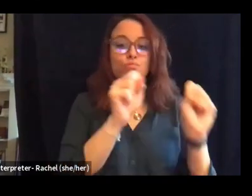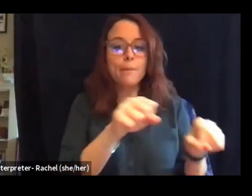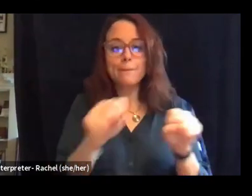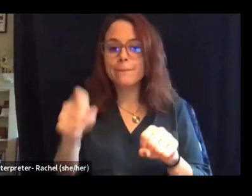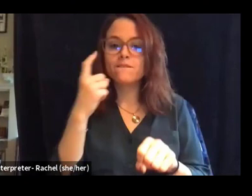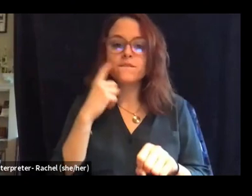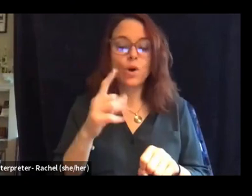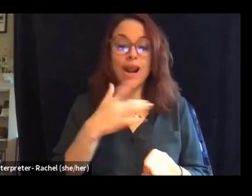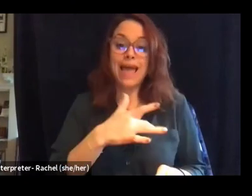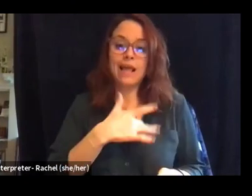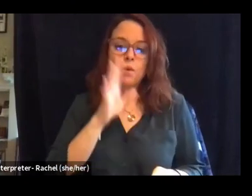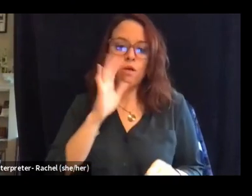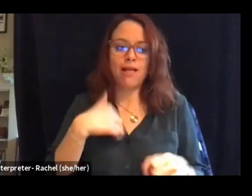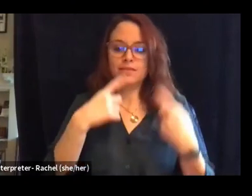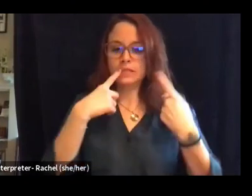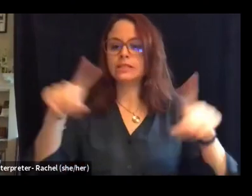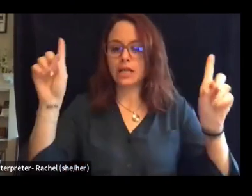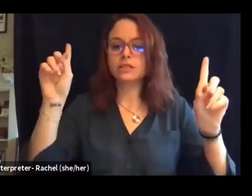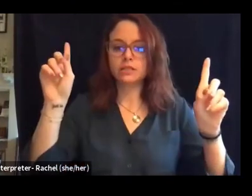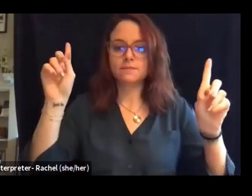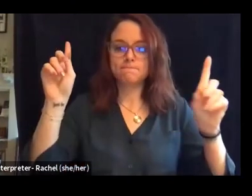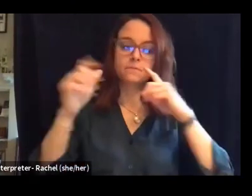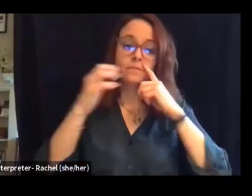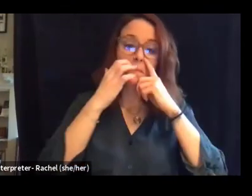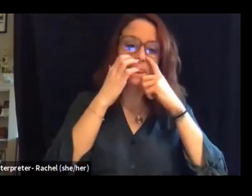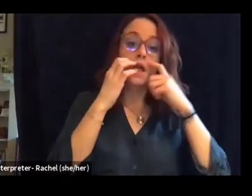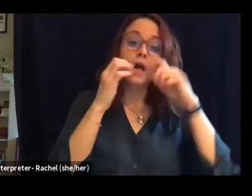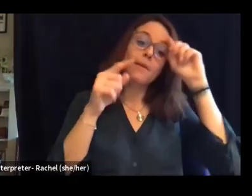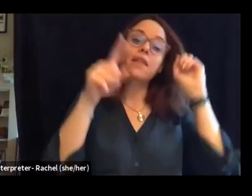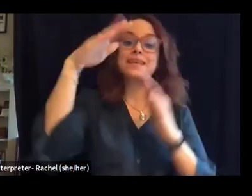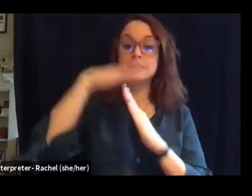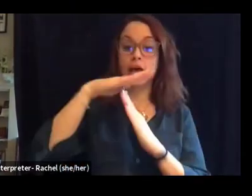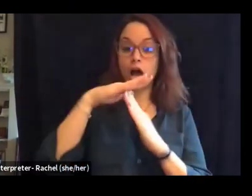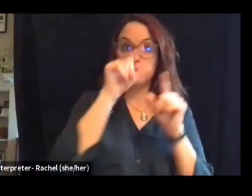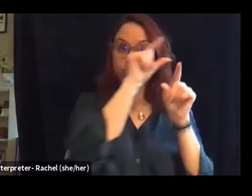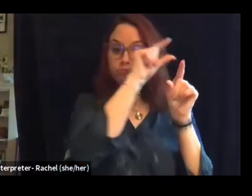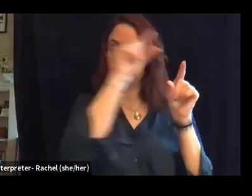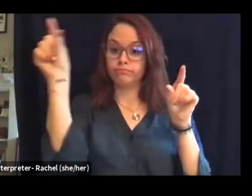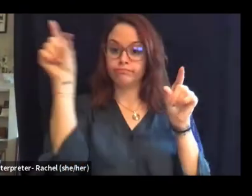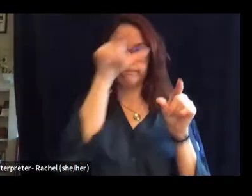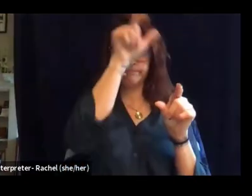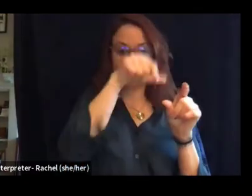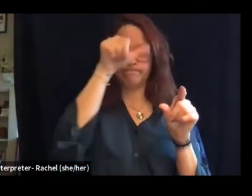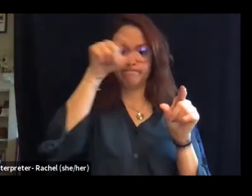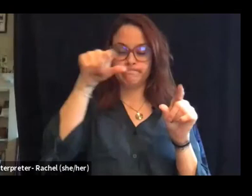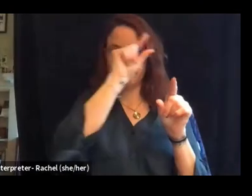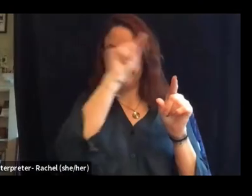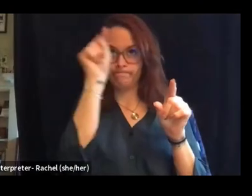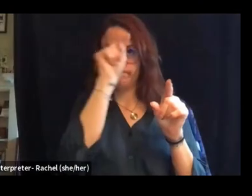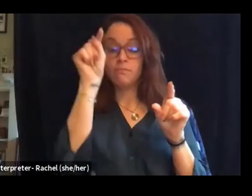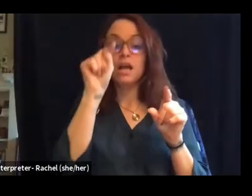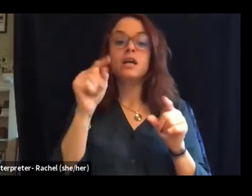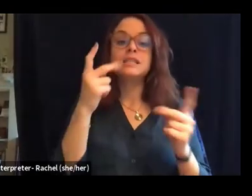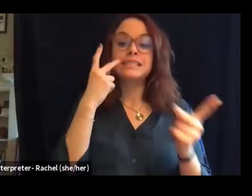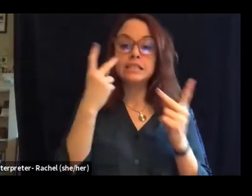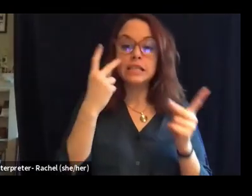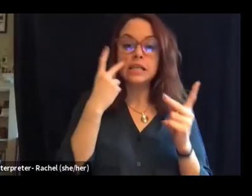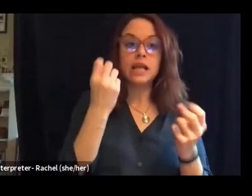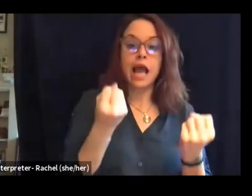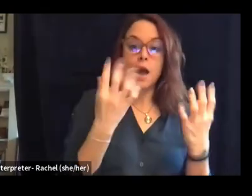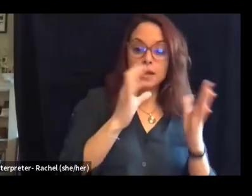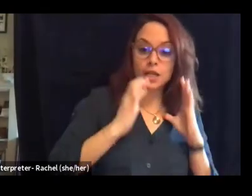success. And then across the top, I've begun to identify the customers, the quantity of customers, the